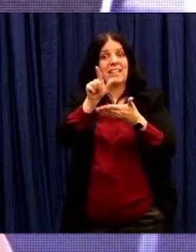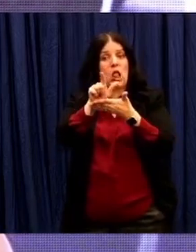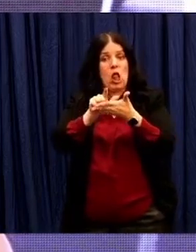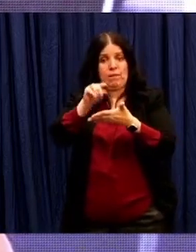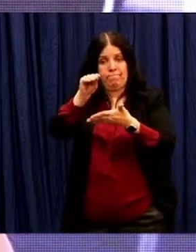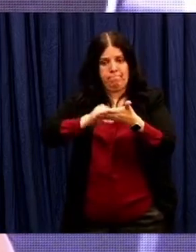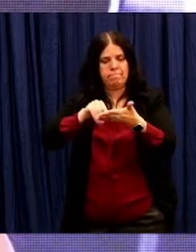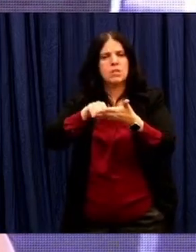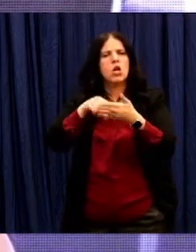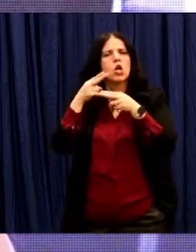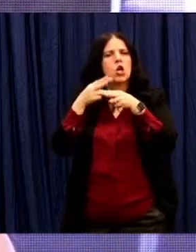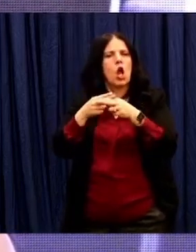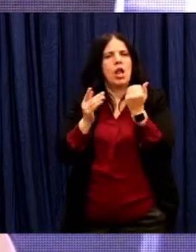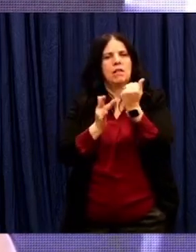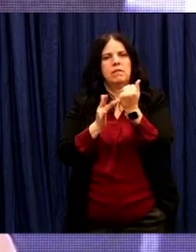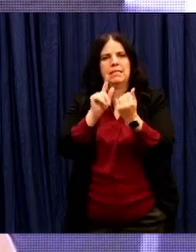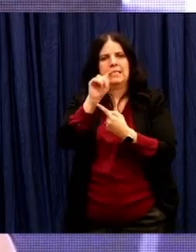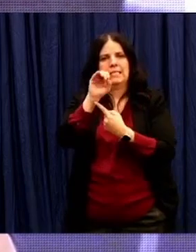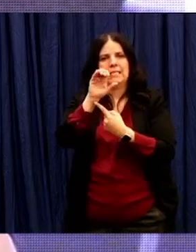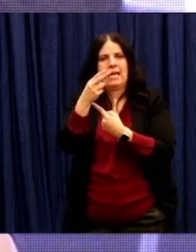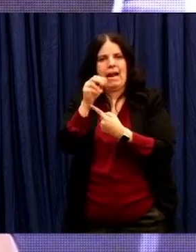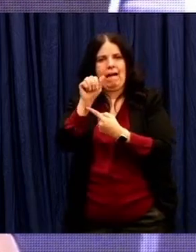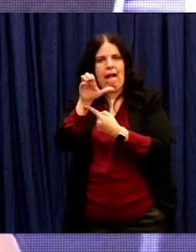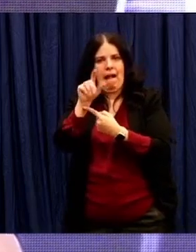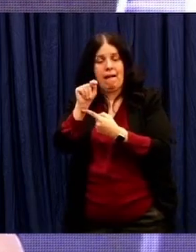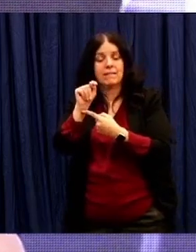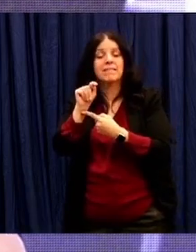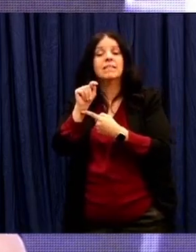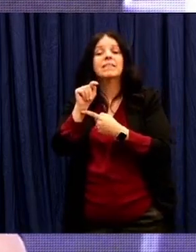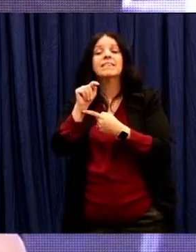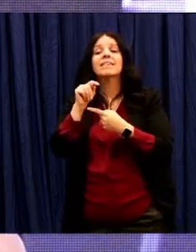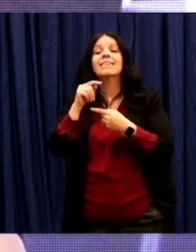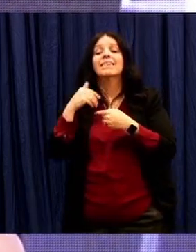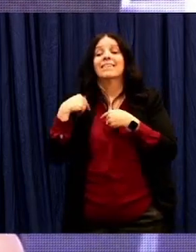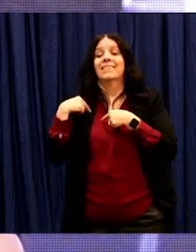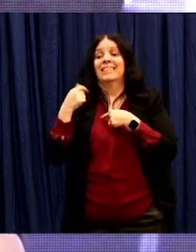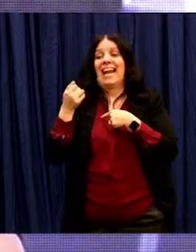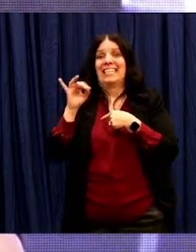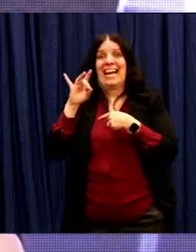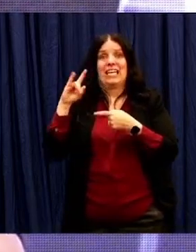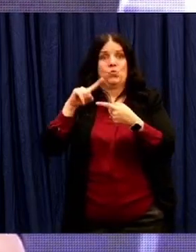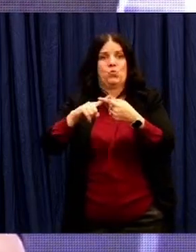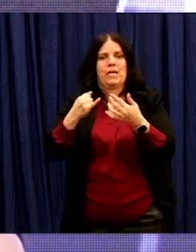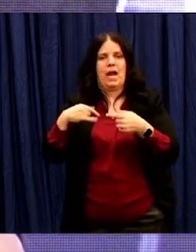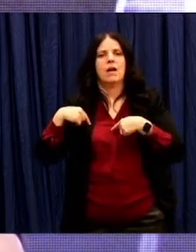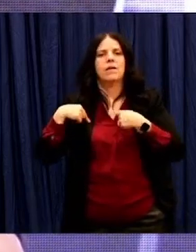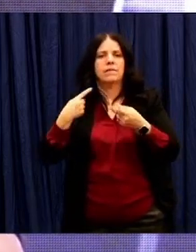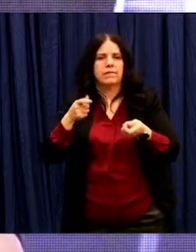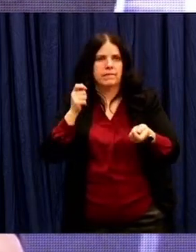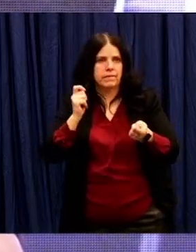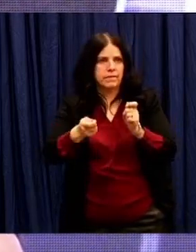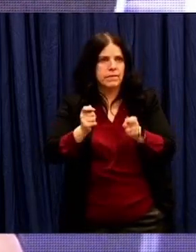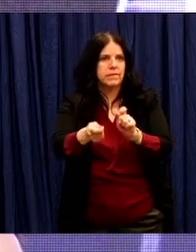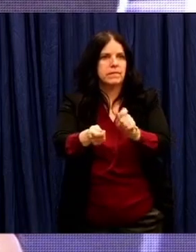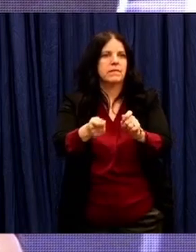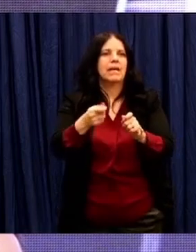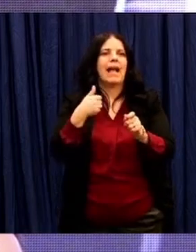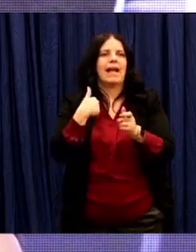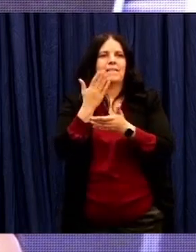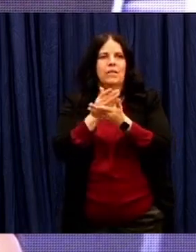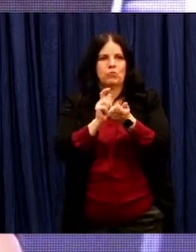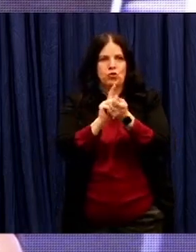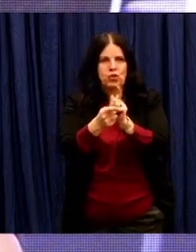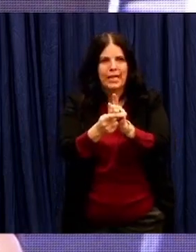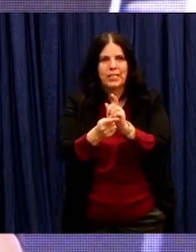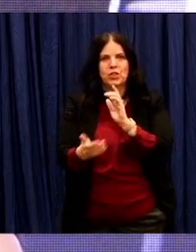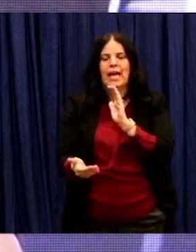it has evolved from there and had some changes and amendments.